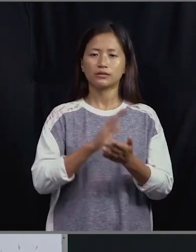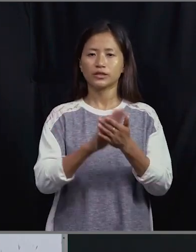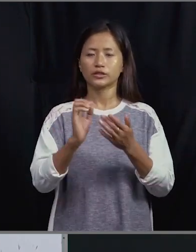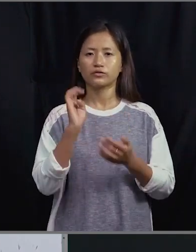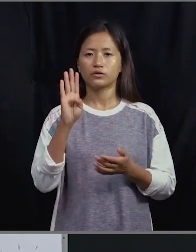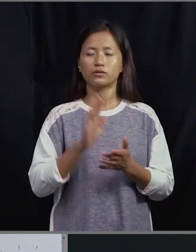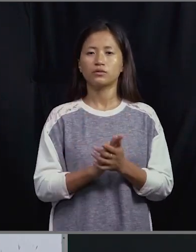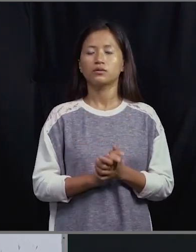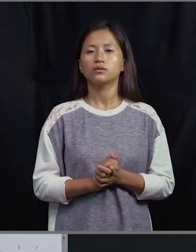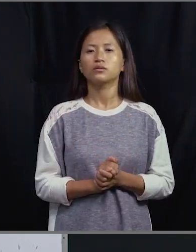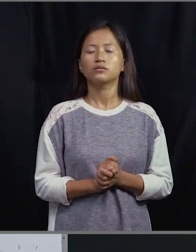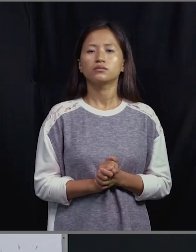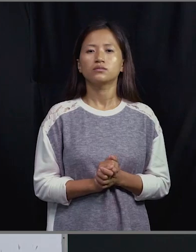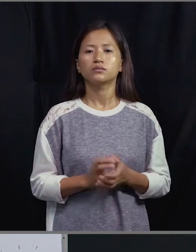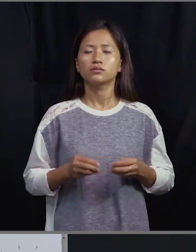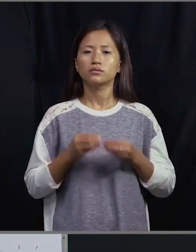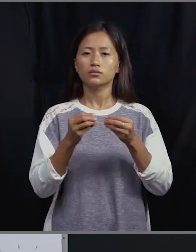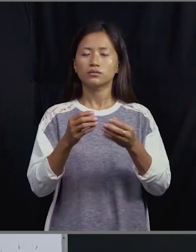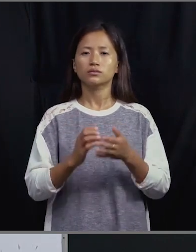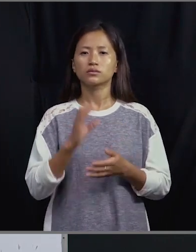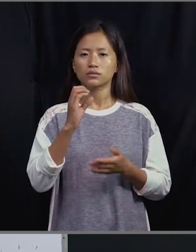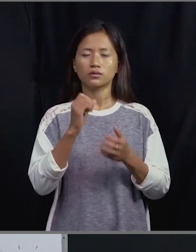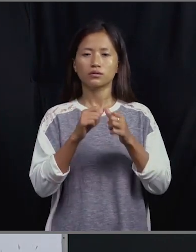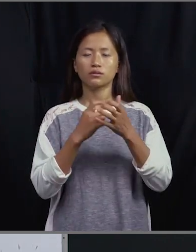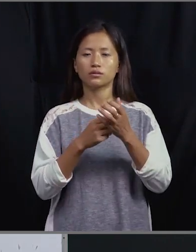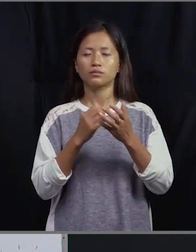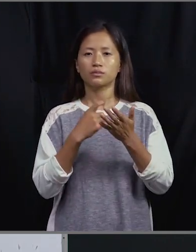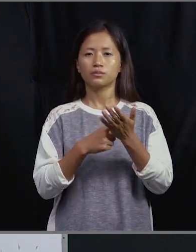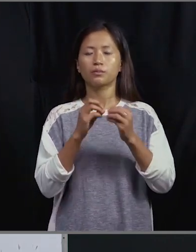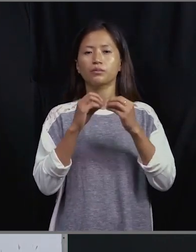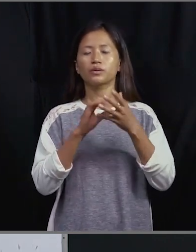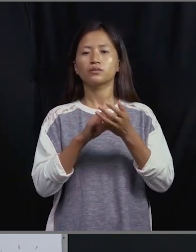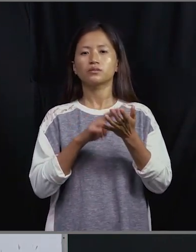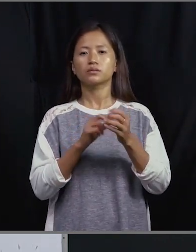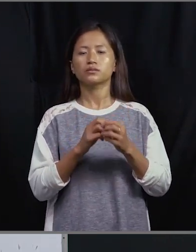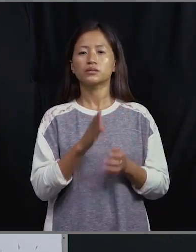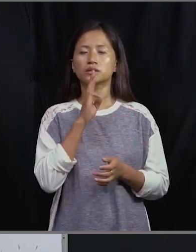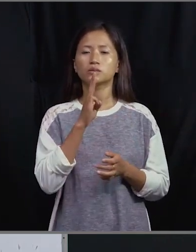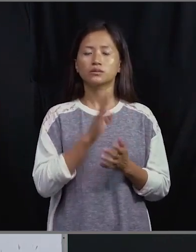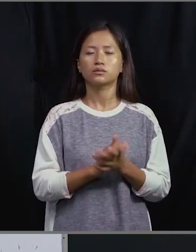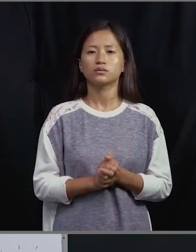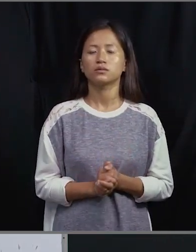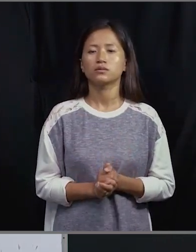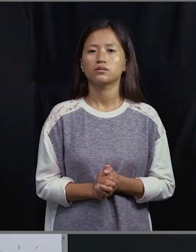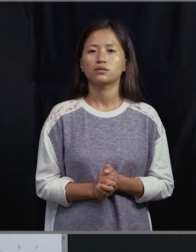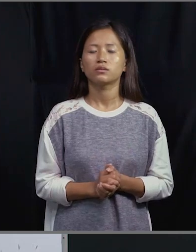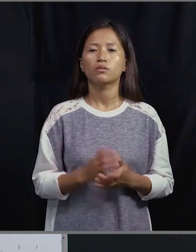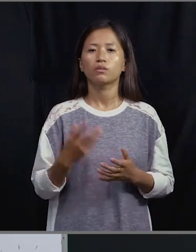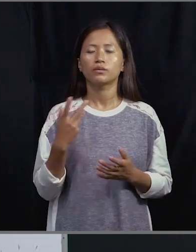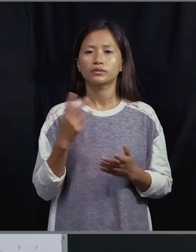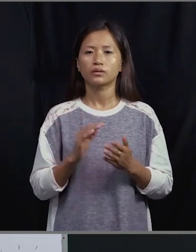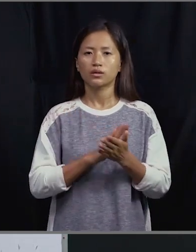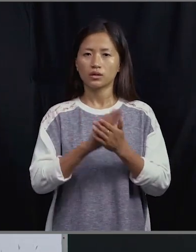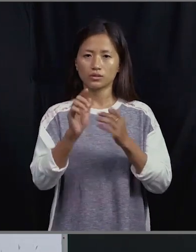reacting with oxygen to give carbon dioxide and water. Remember, when hydrocarbons are